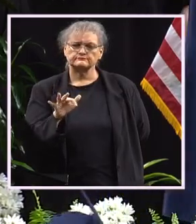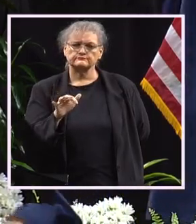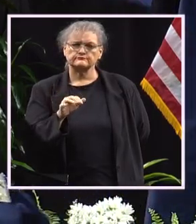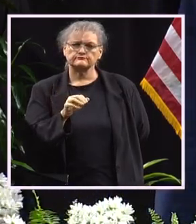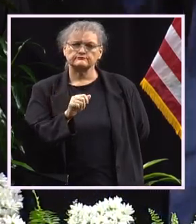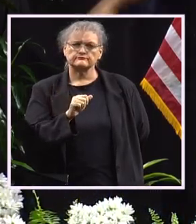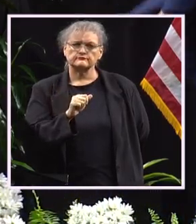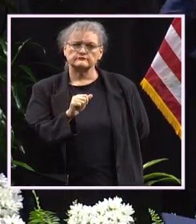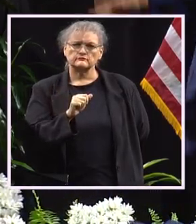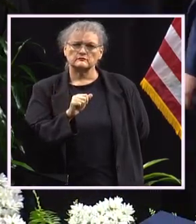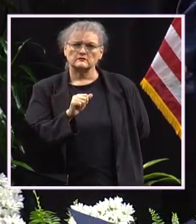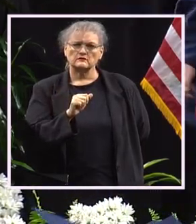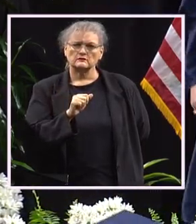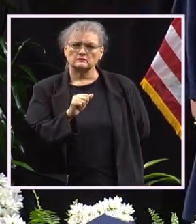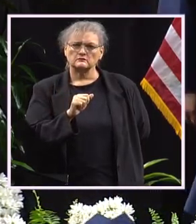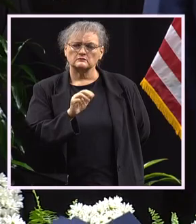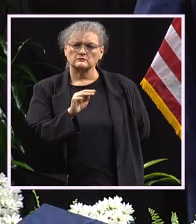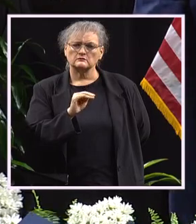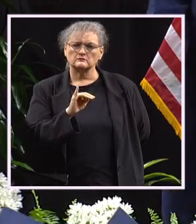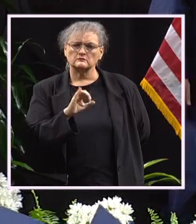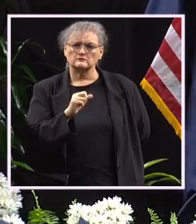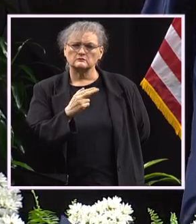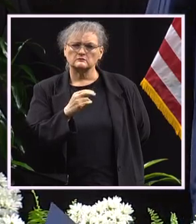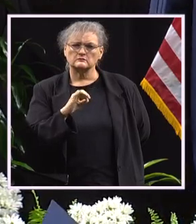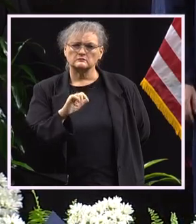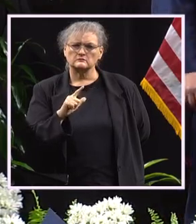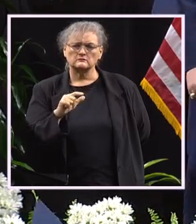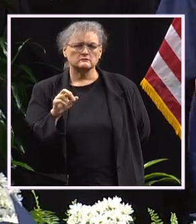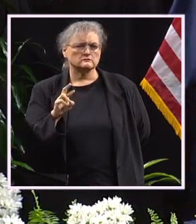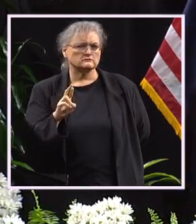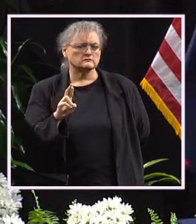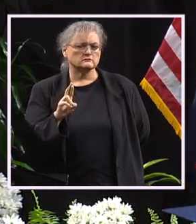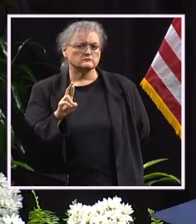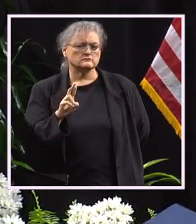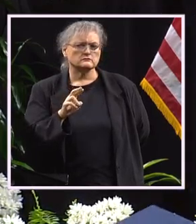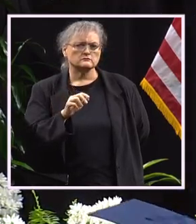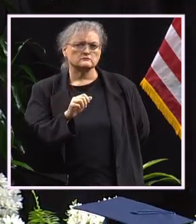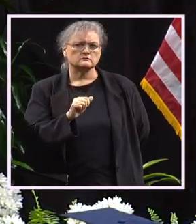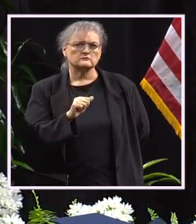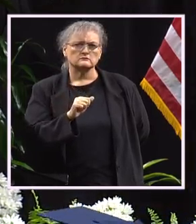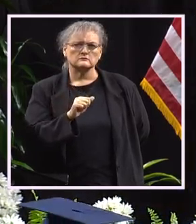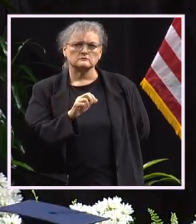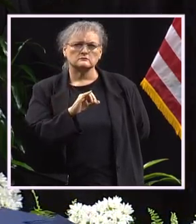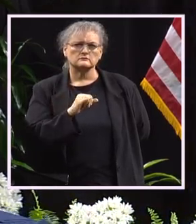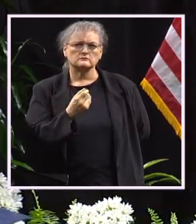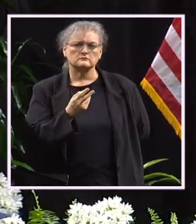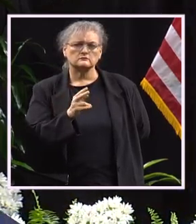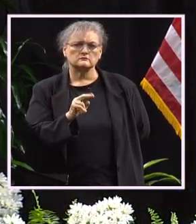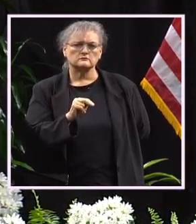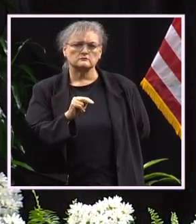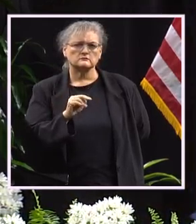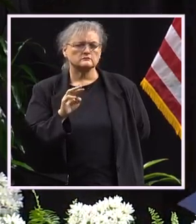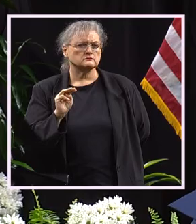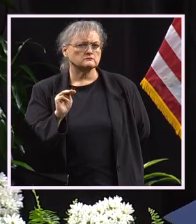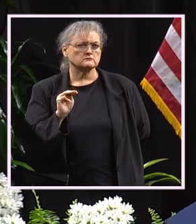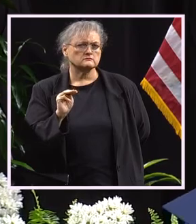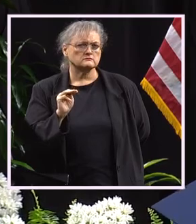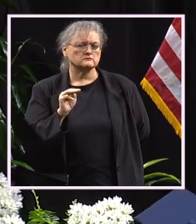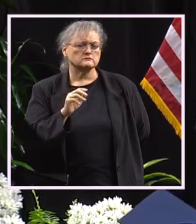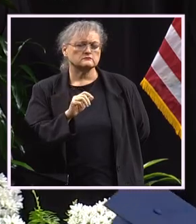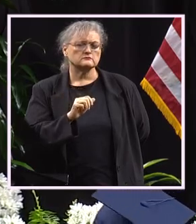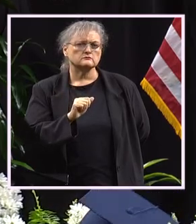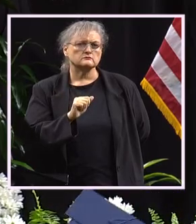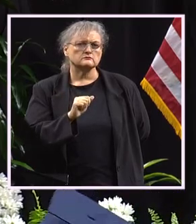Architecture. Michael Thomas Broyles, Master of Architecture. Sean Patrick McNeil, Master of